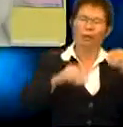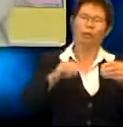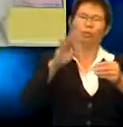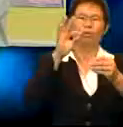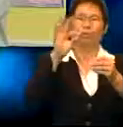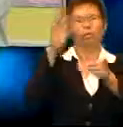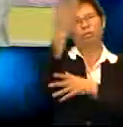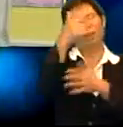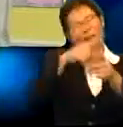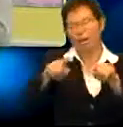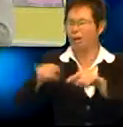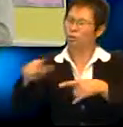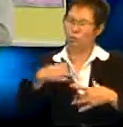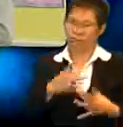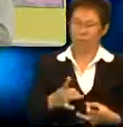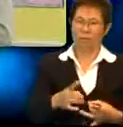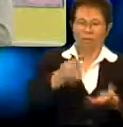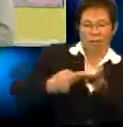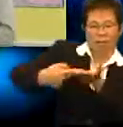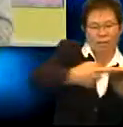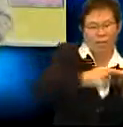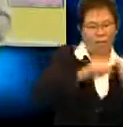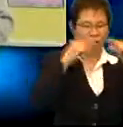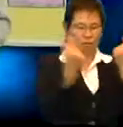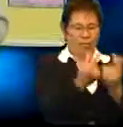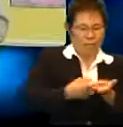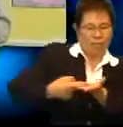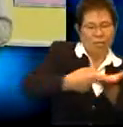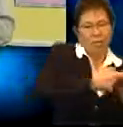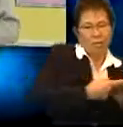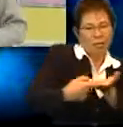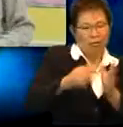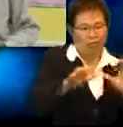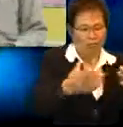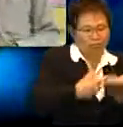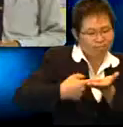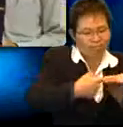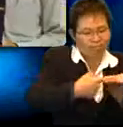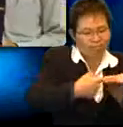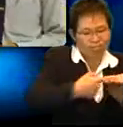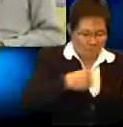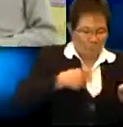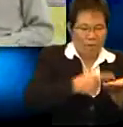tree, teja tree, or whatever tree which you like. Discuss among your group members.